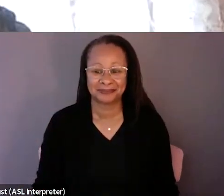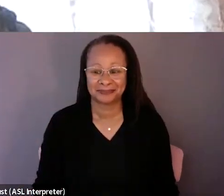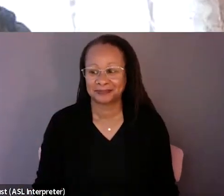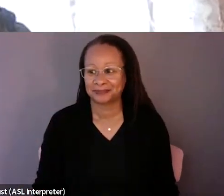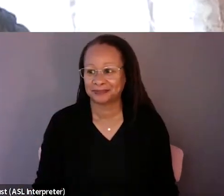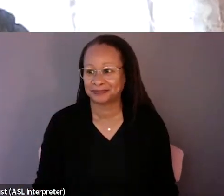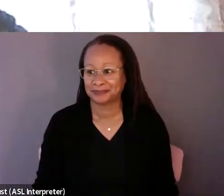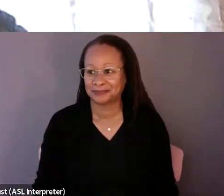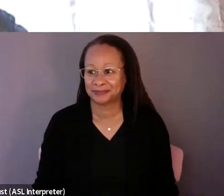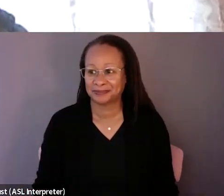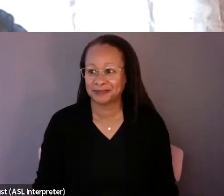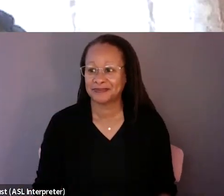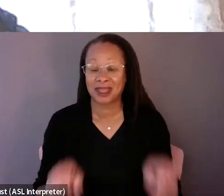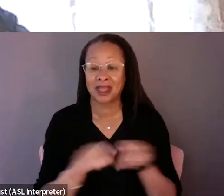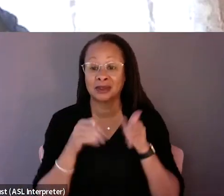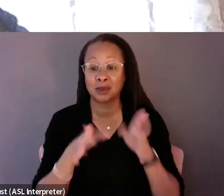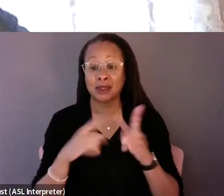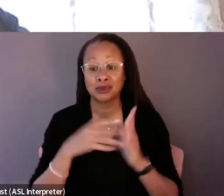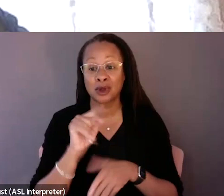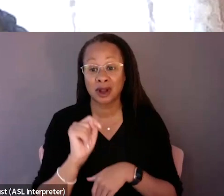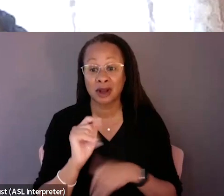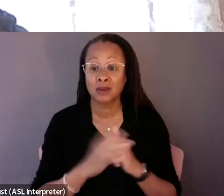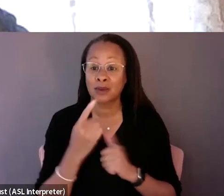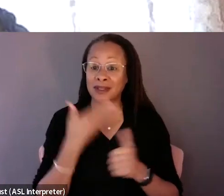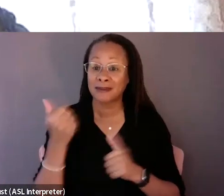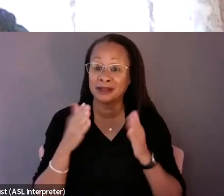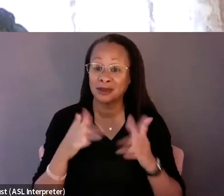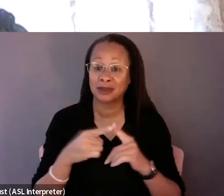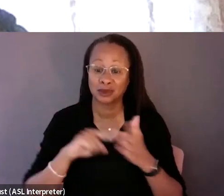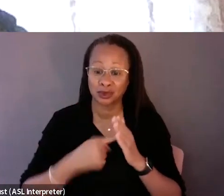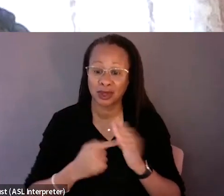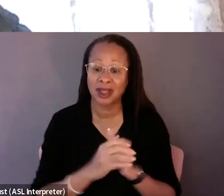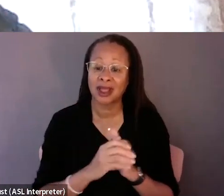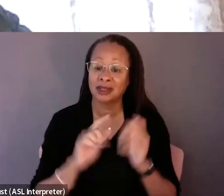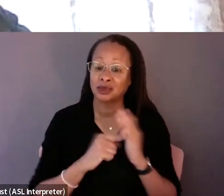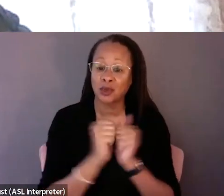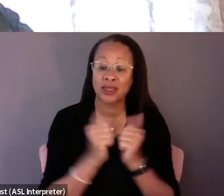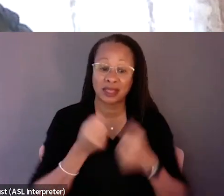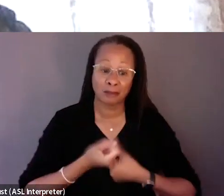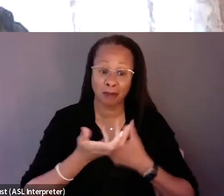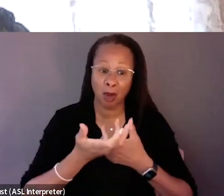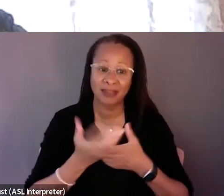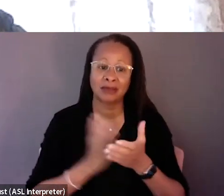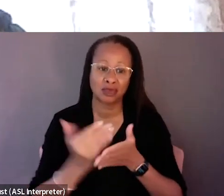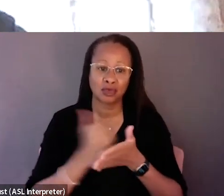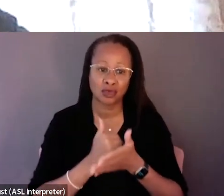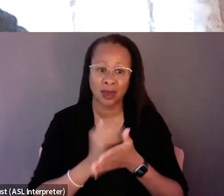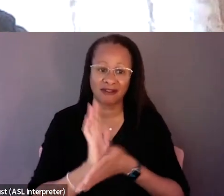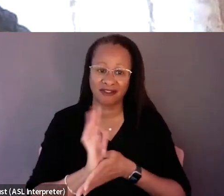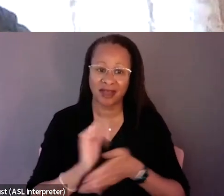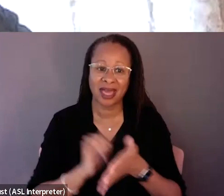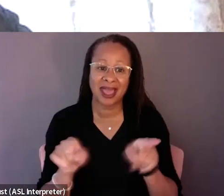Fantastic. Well, as a way to start out, I think one of the best ways to start would be to start with the poem that runs throughout the film, which,